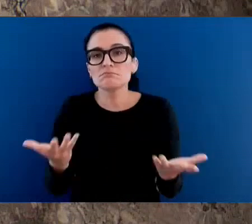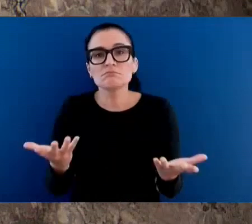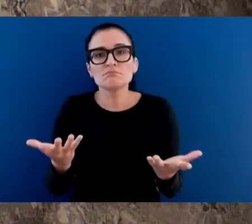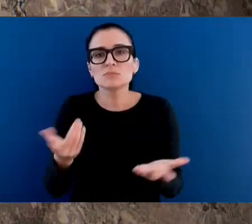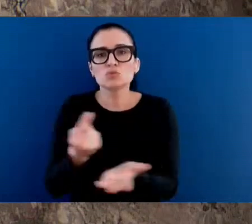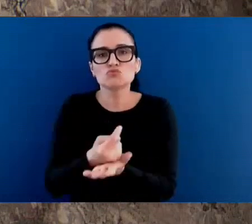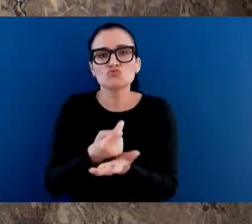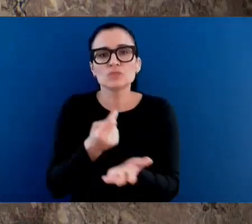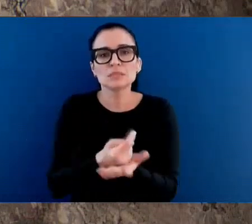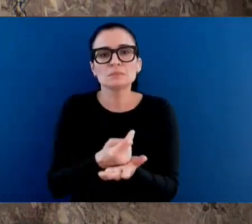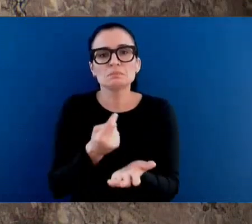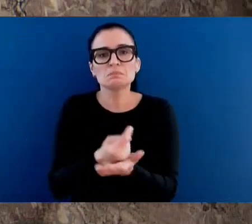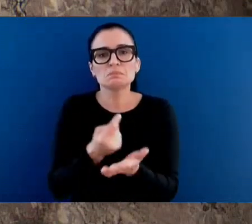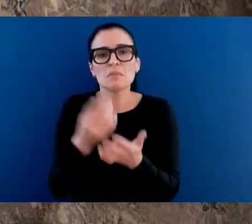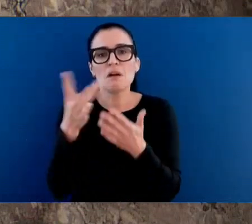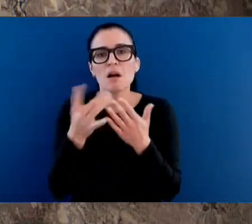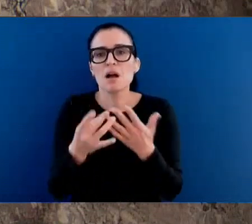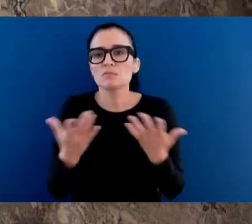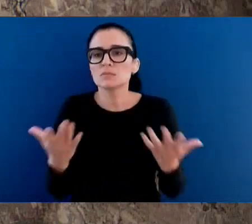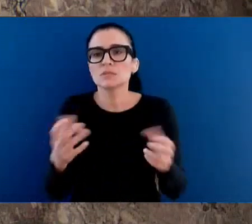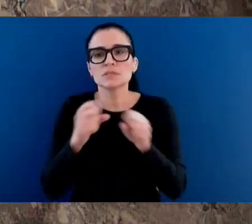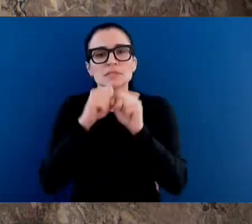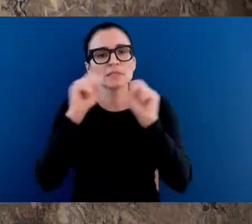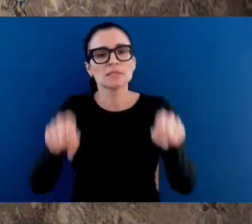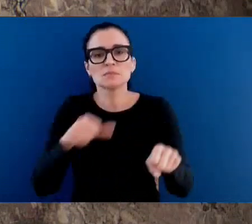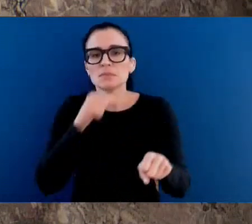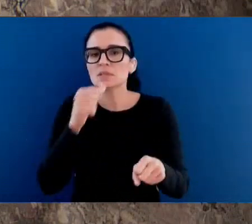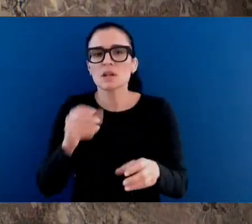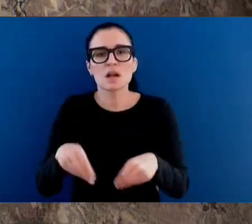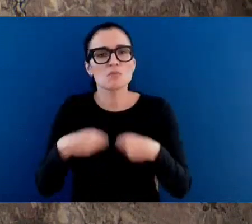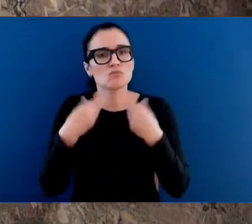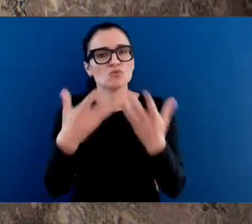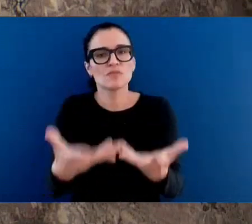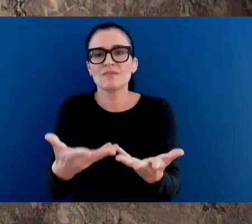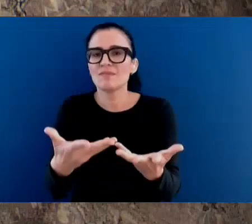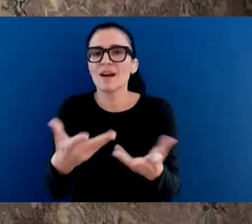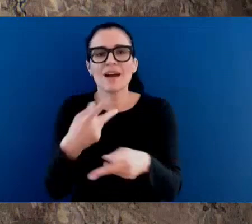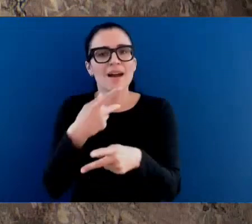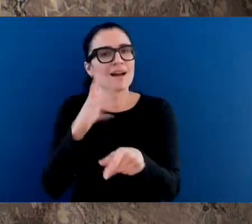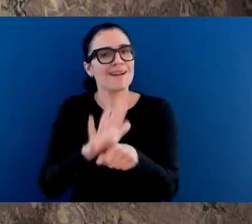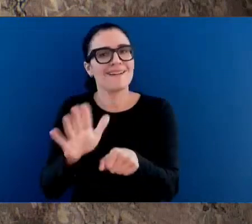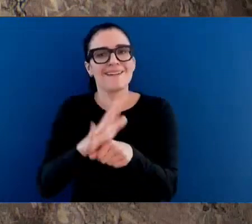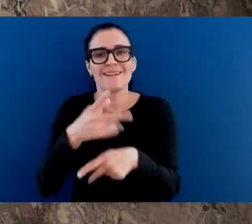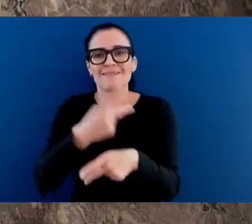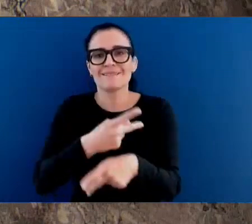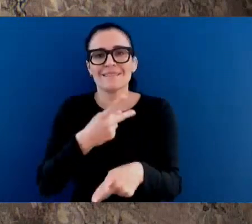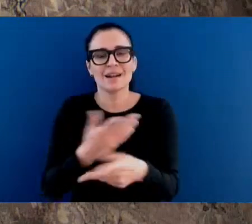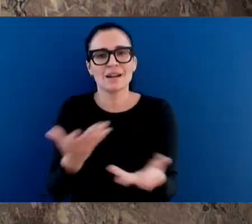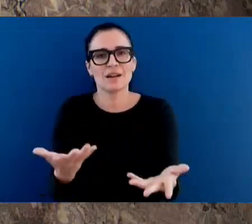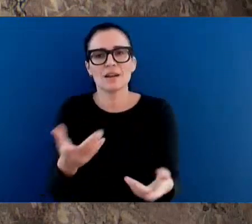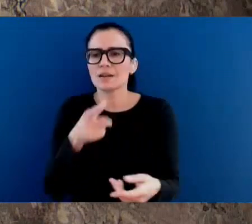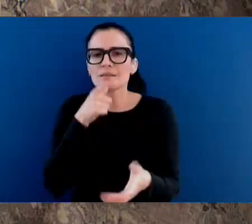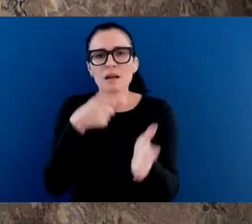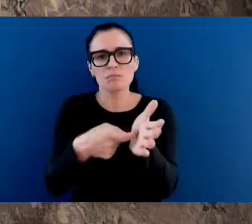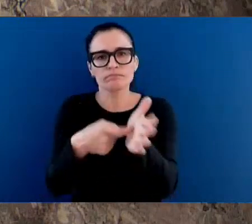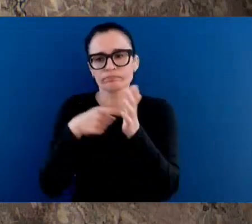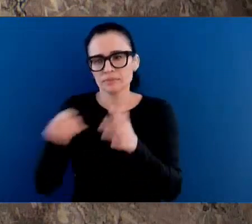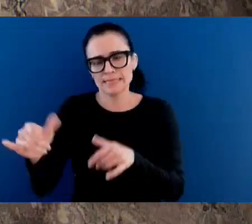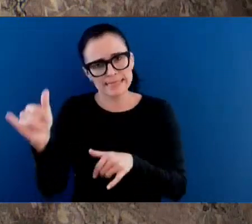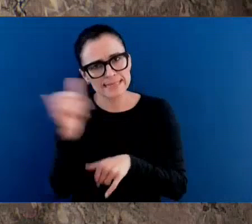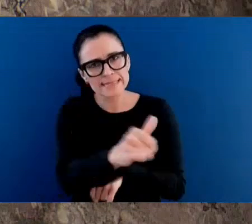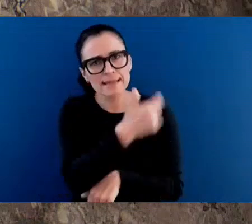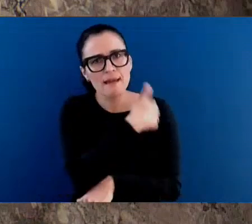care. How many more lives will be lost before the Premier commits to a safe care legislation to prevent more